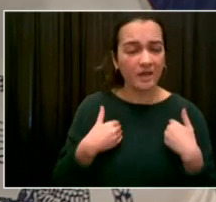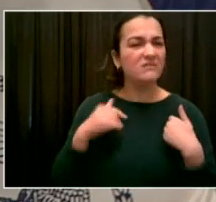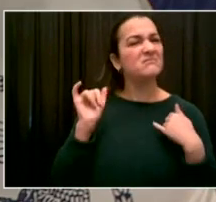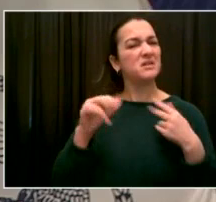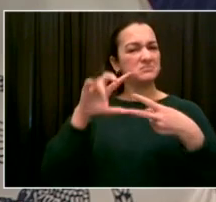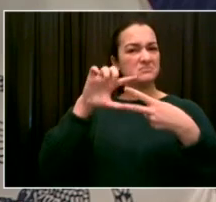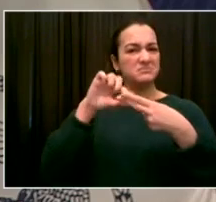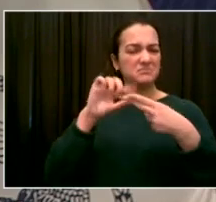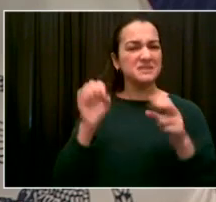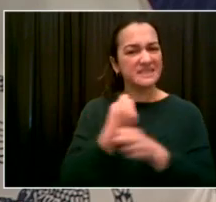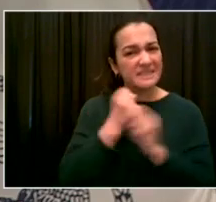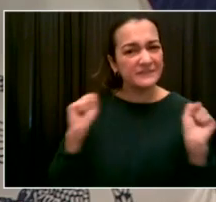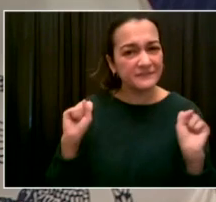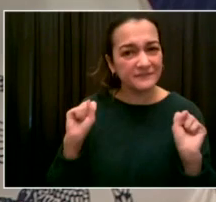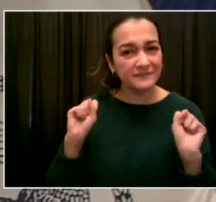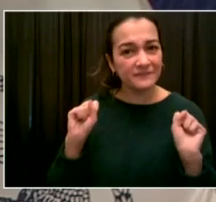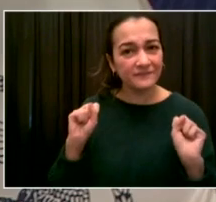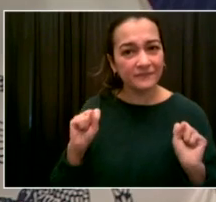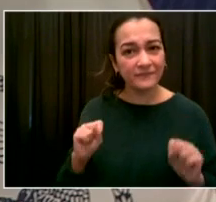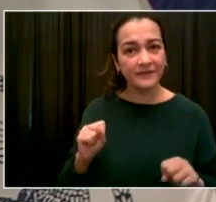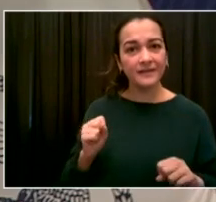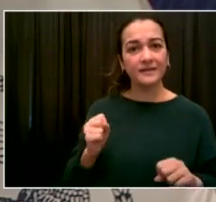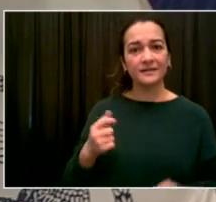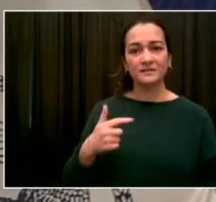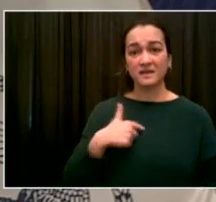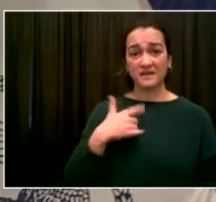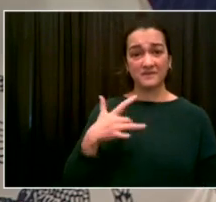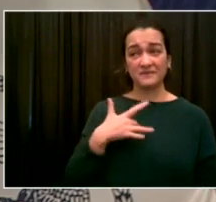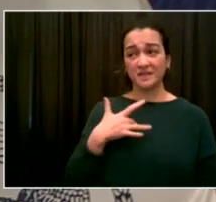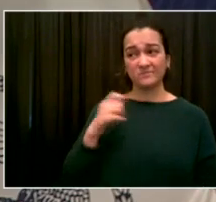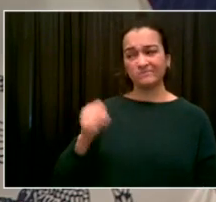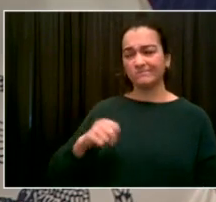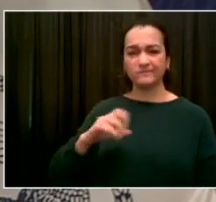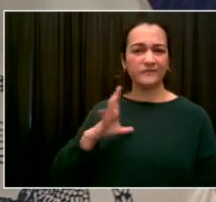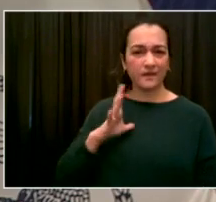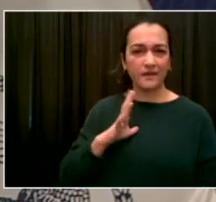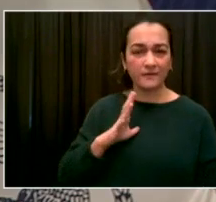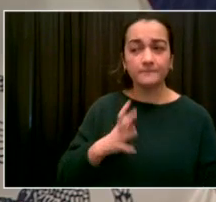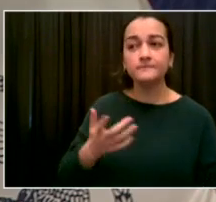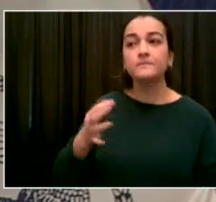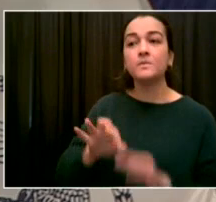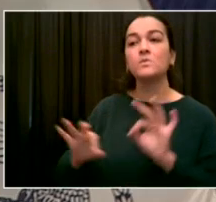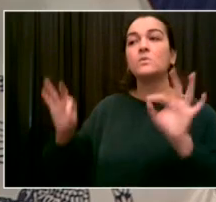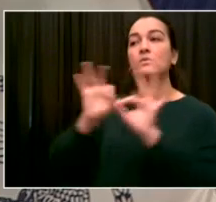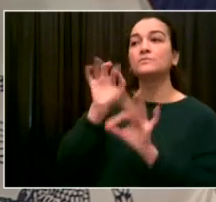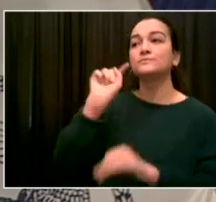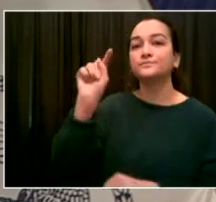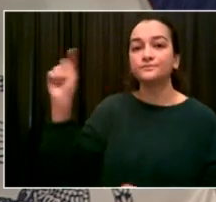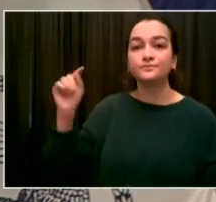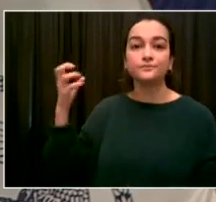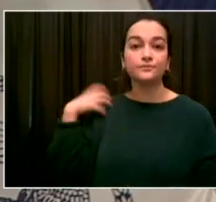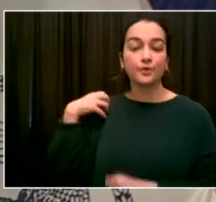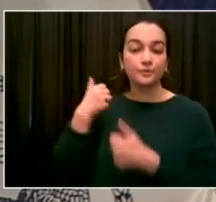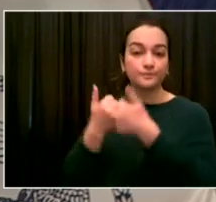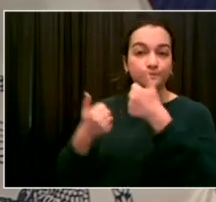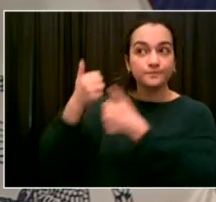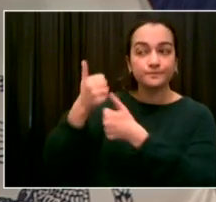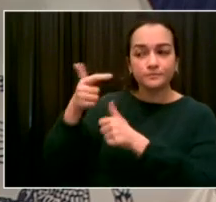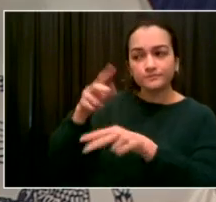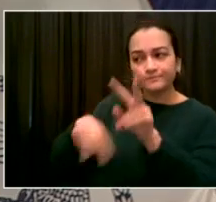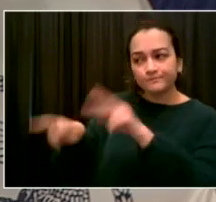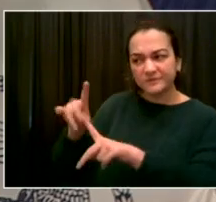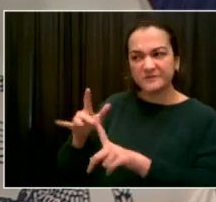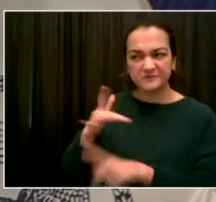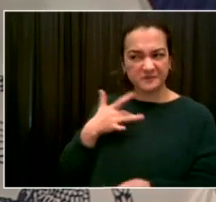commissioners, of course, are doing everything they do. As in fact, a lot of commissioners are working extra hard to get to the end of this year and finish out a lot of